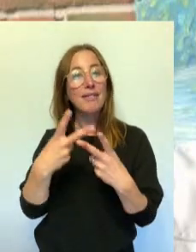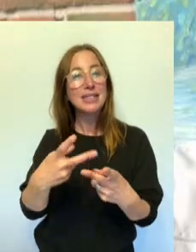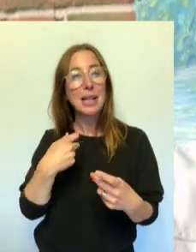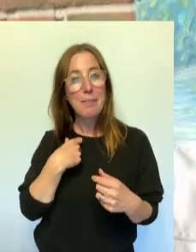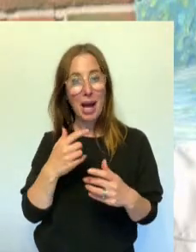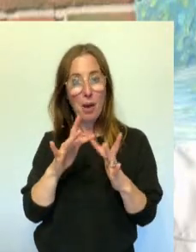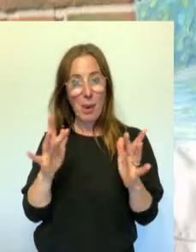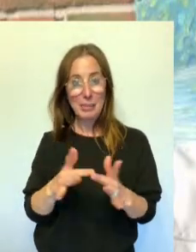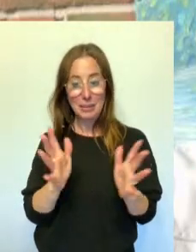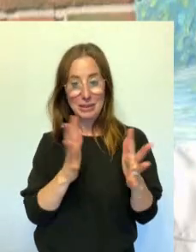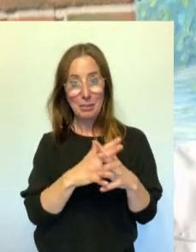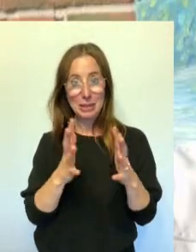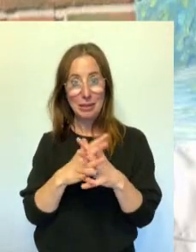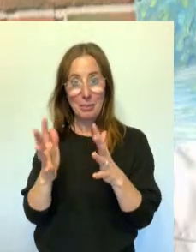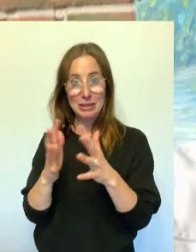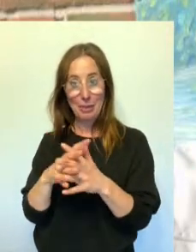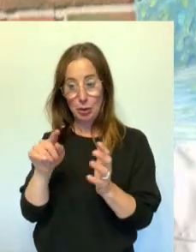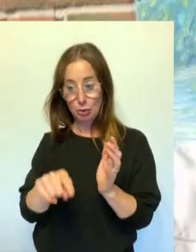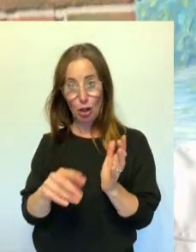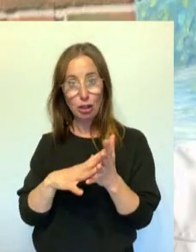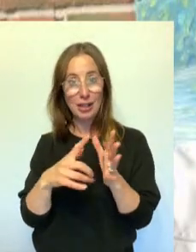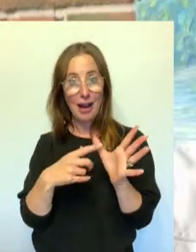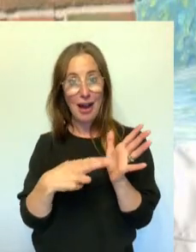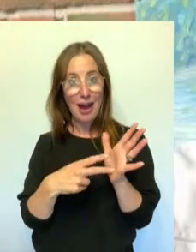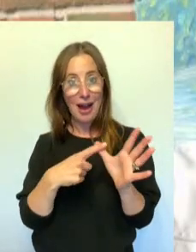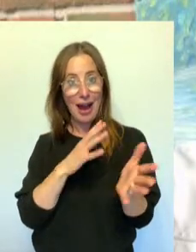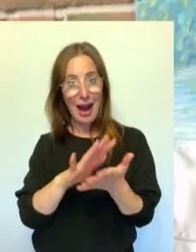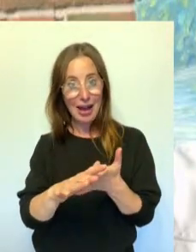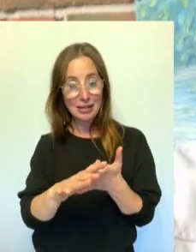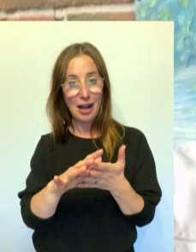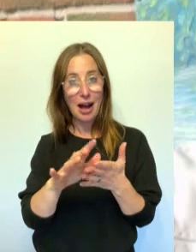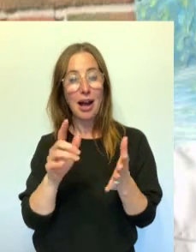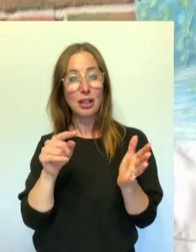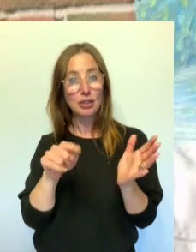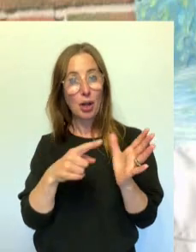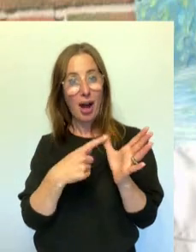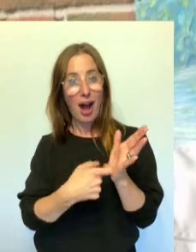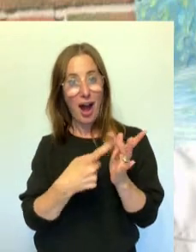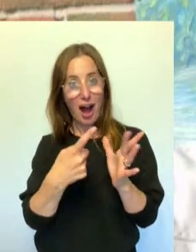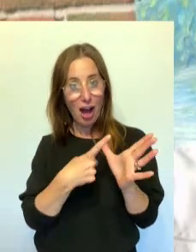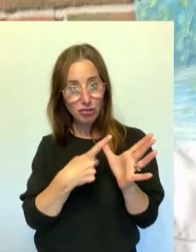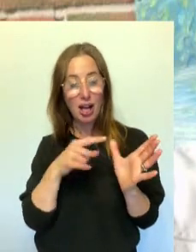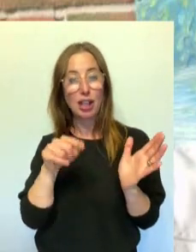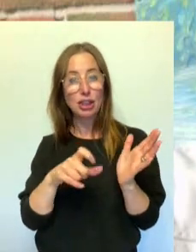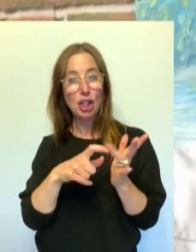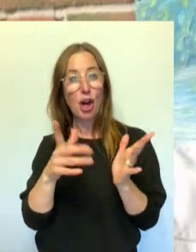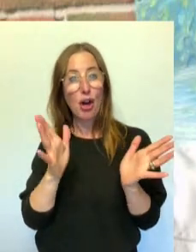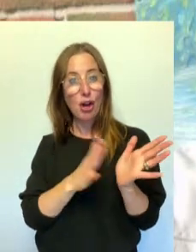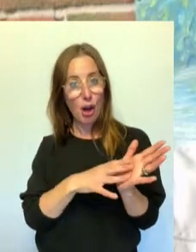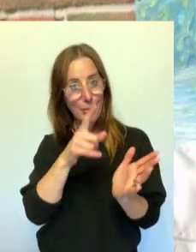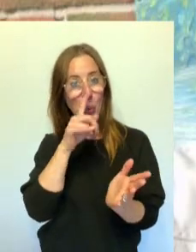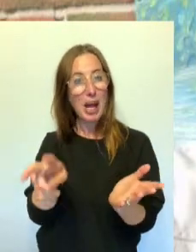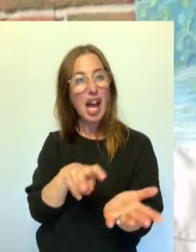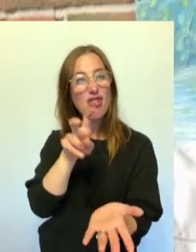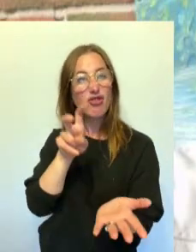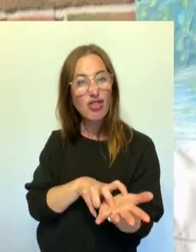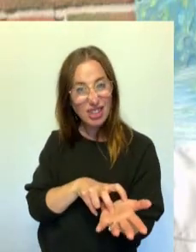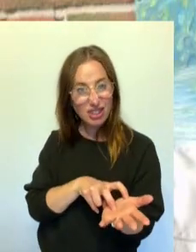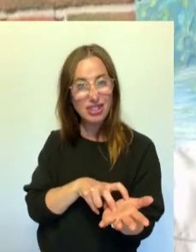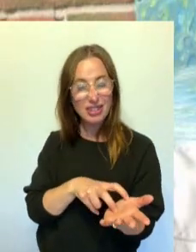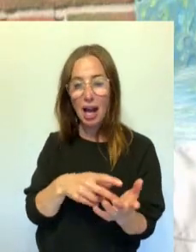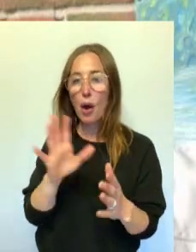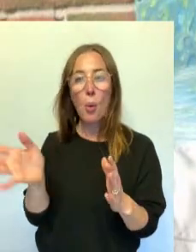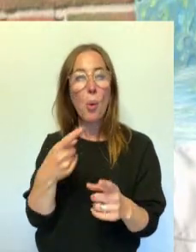www.hannaaria.com, and sign up on there to get emails about when we're releasing the videos and all of the information you could possibly